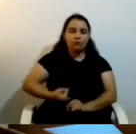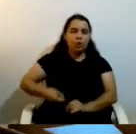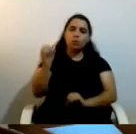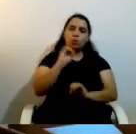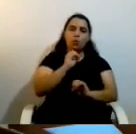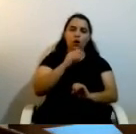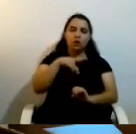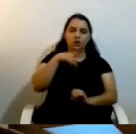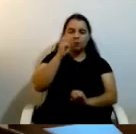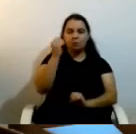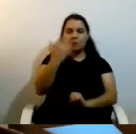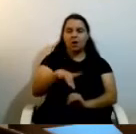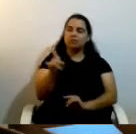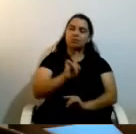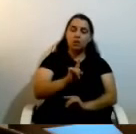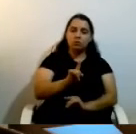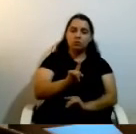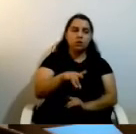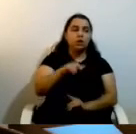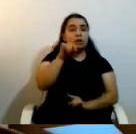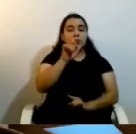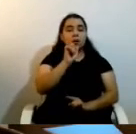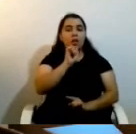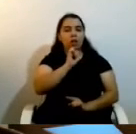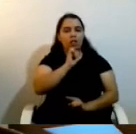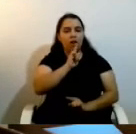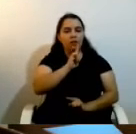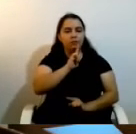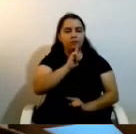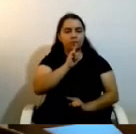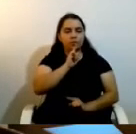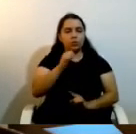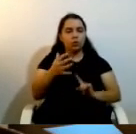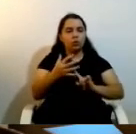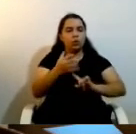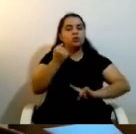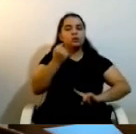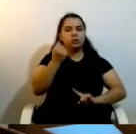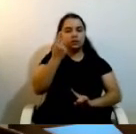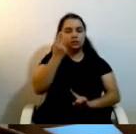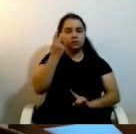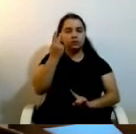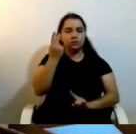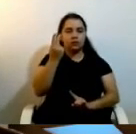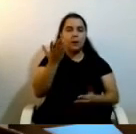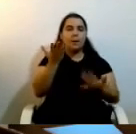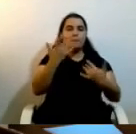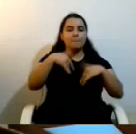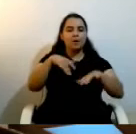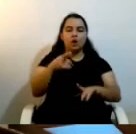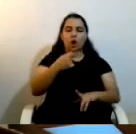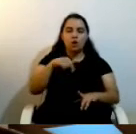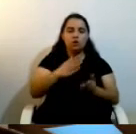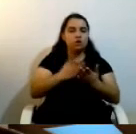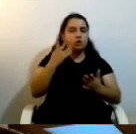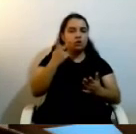That may be all we need to survive. But we are not interested in survival. We